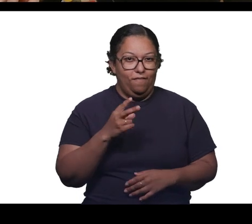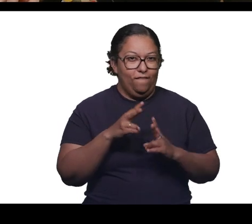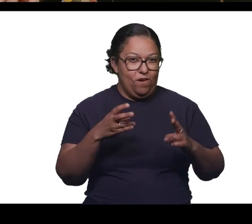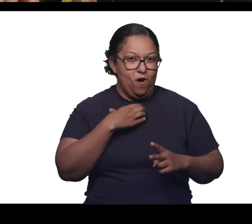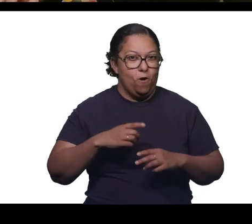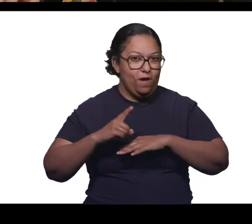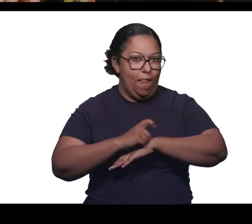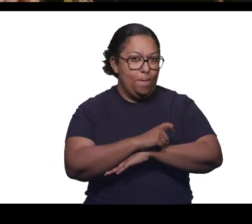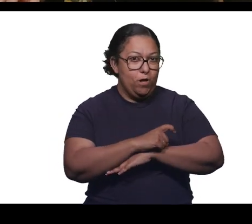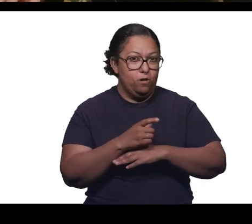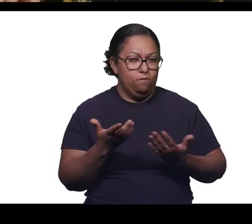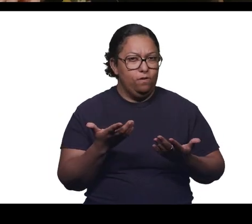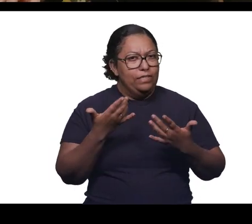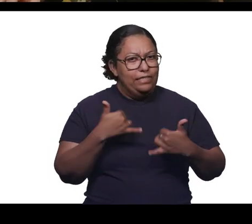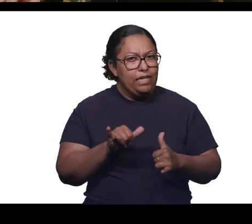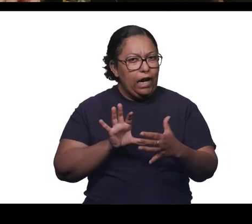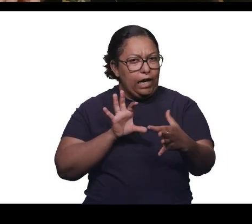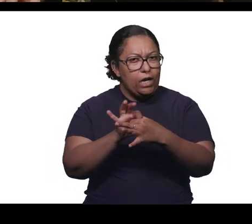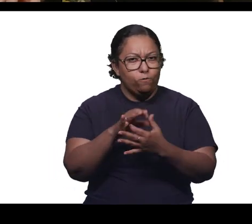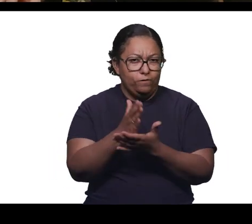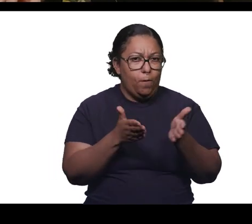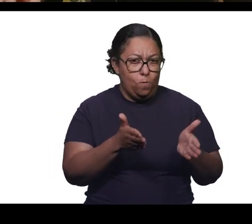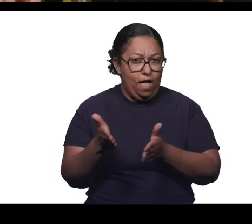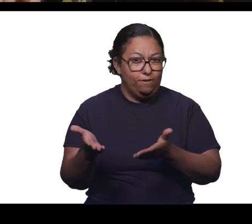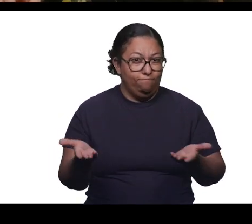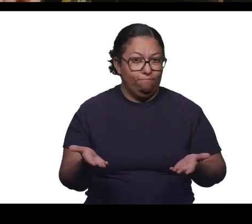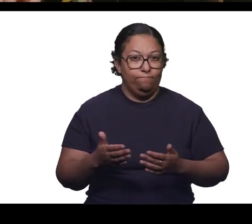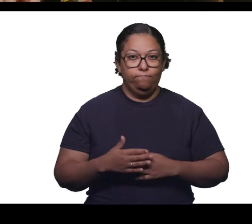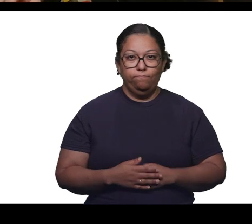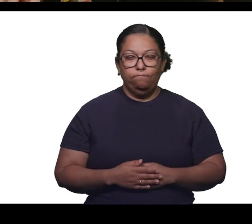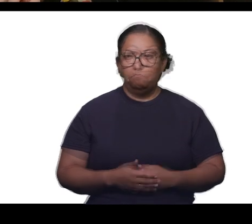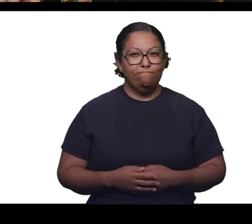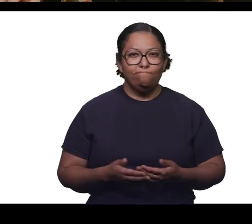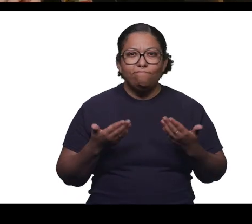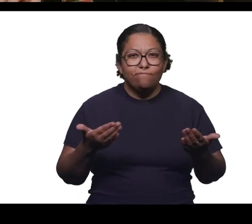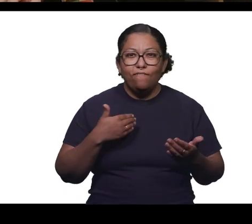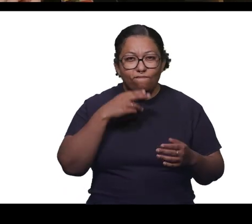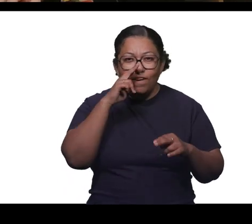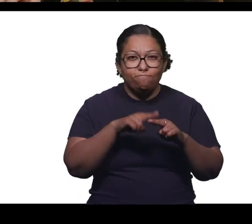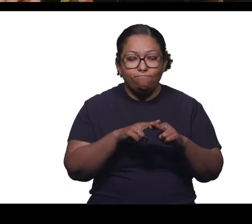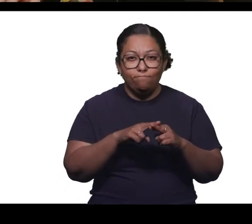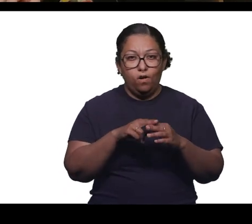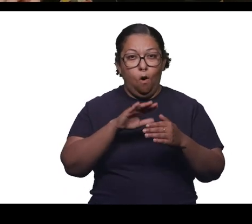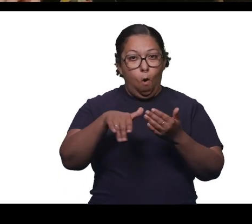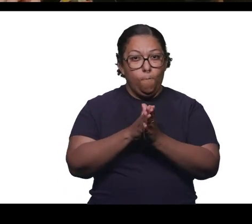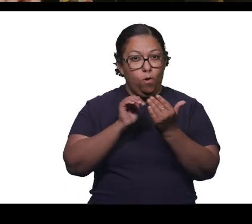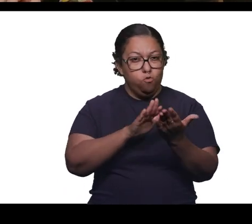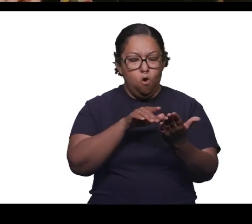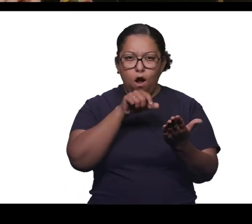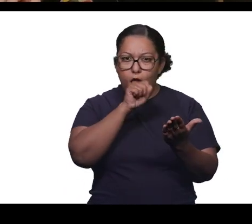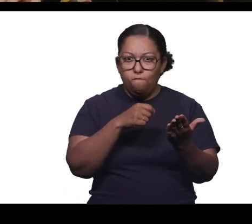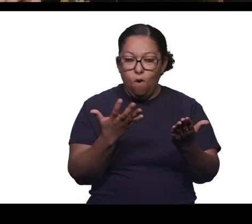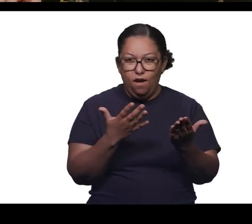way. And just have fun. What I love about whole book approach, I can read the same book to either the same group